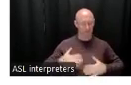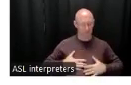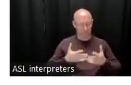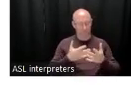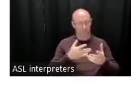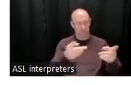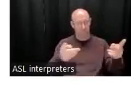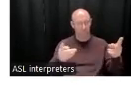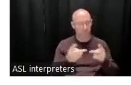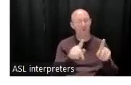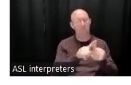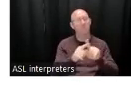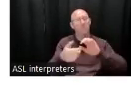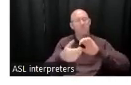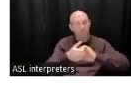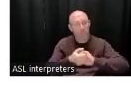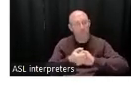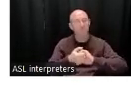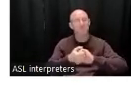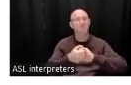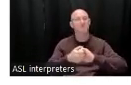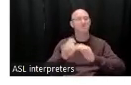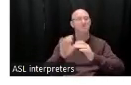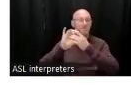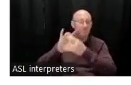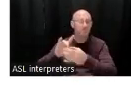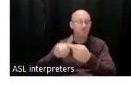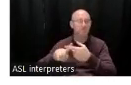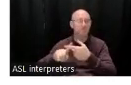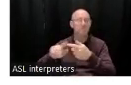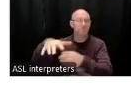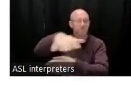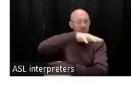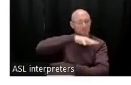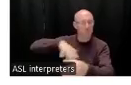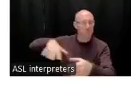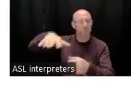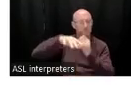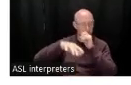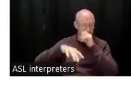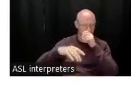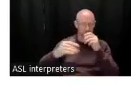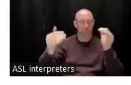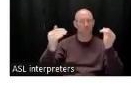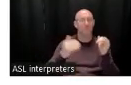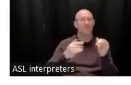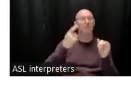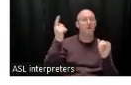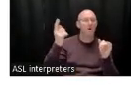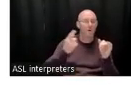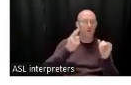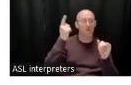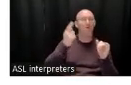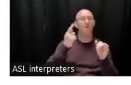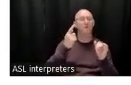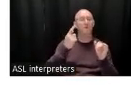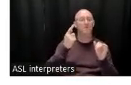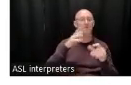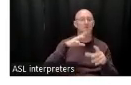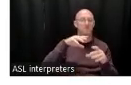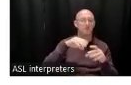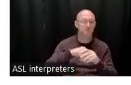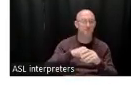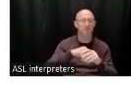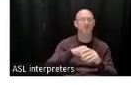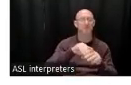its partnerships and its links to its surrounding area. Always in your descriptions, make sure to tie the setting to